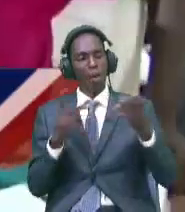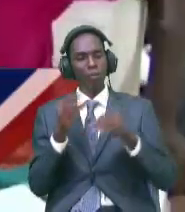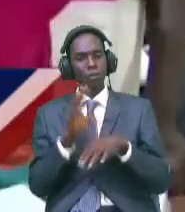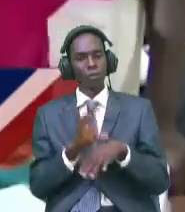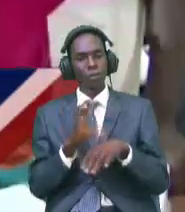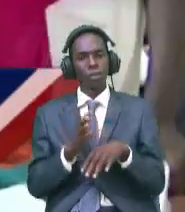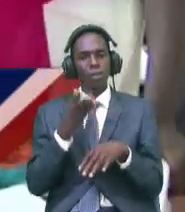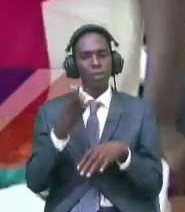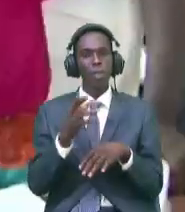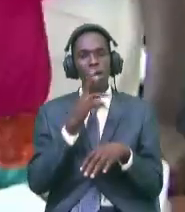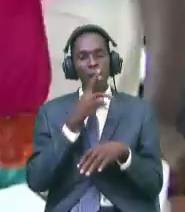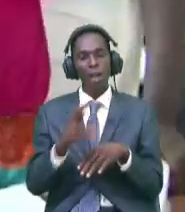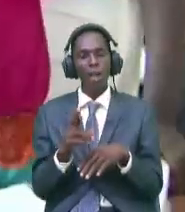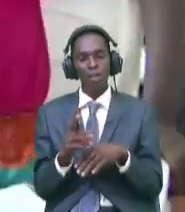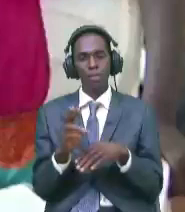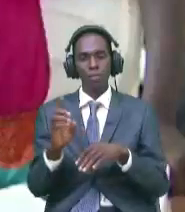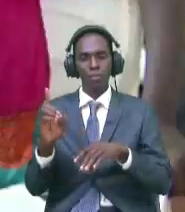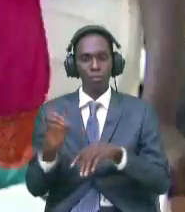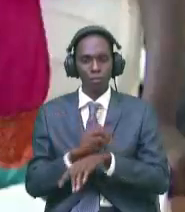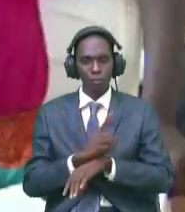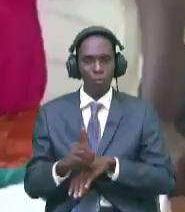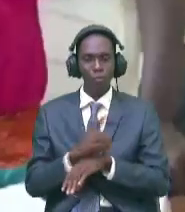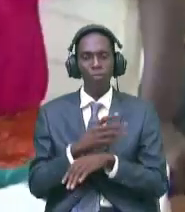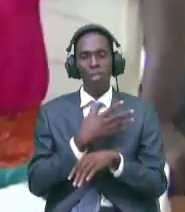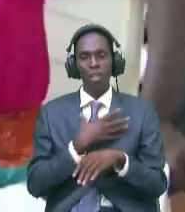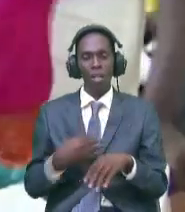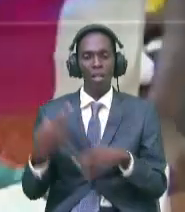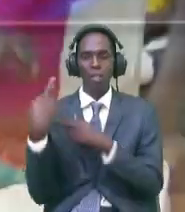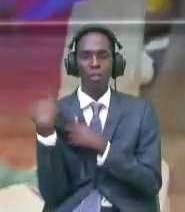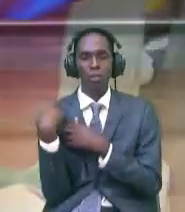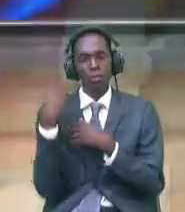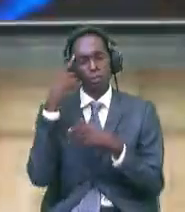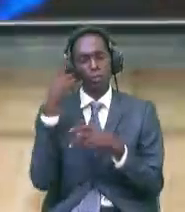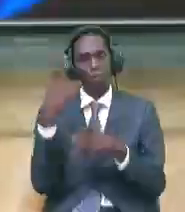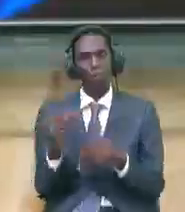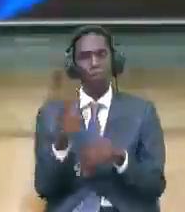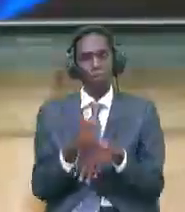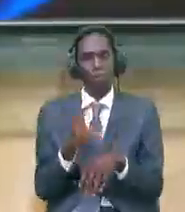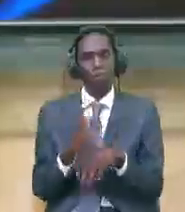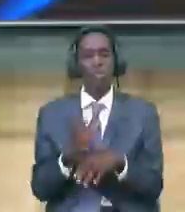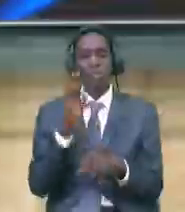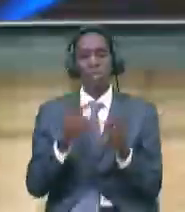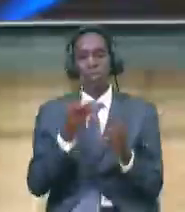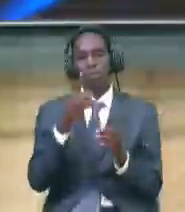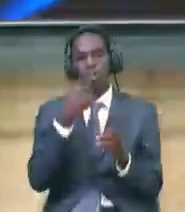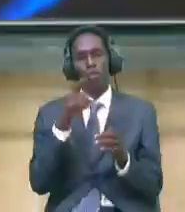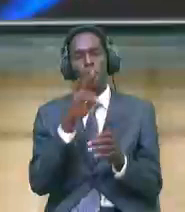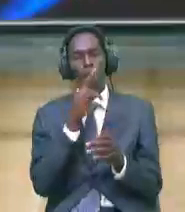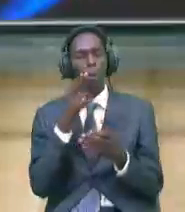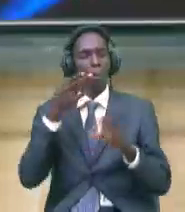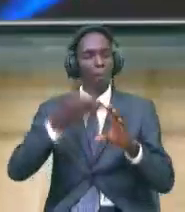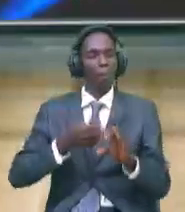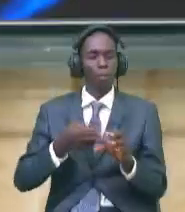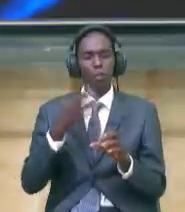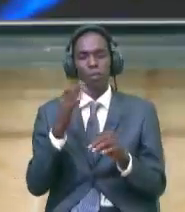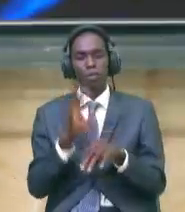and responsibilities for the church. If we claim to be part of the church, there are